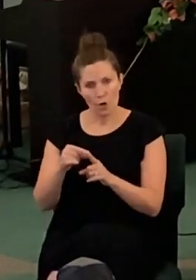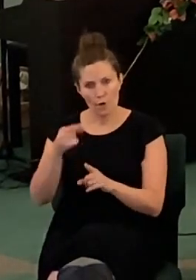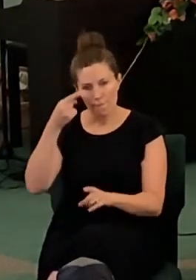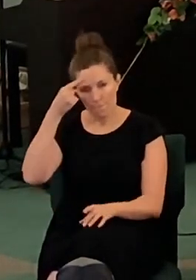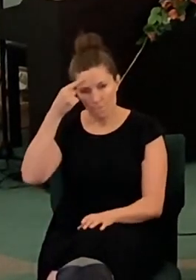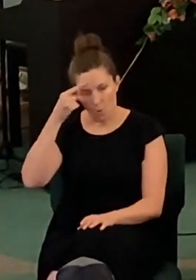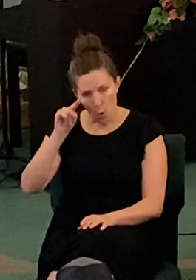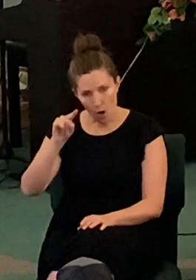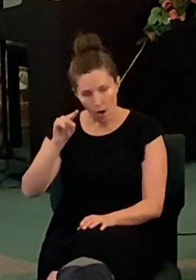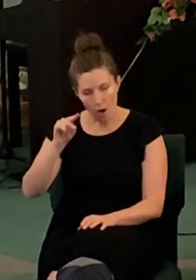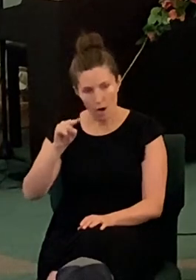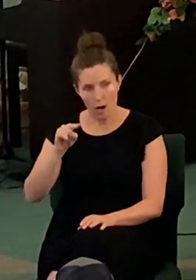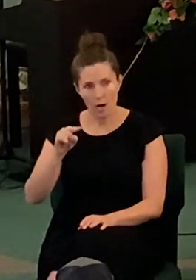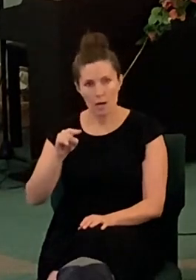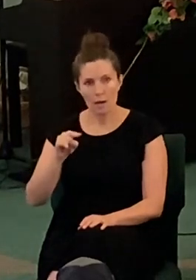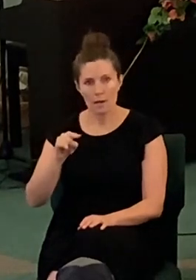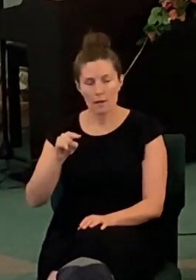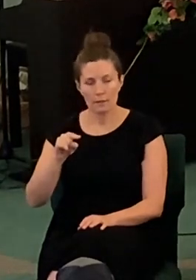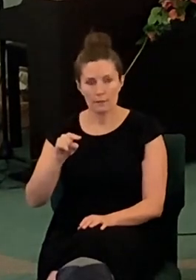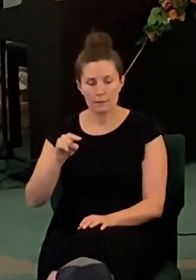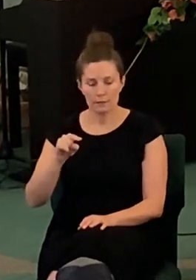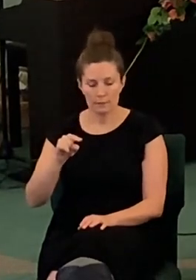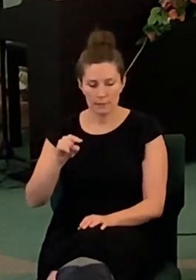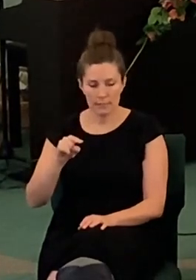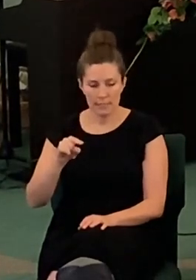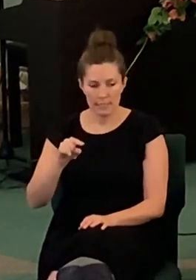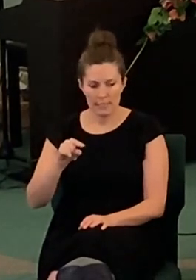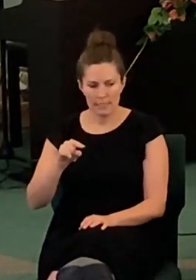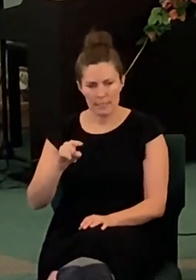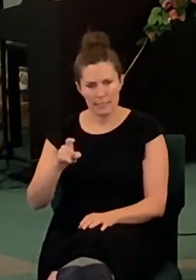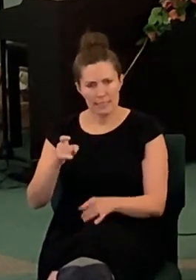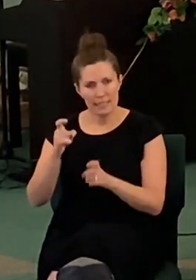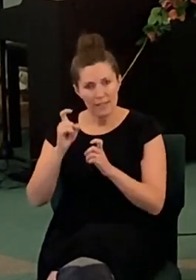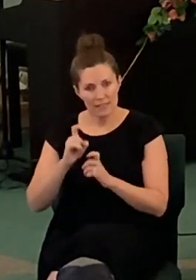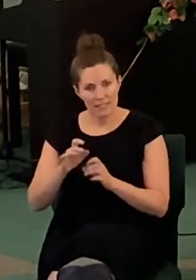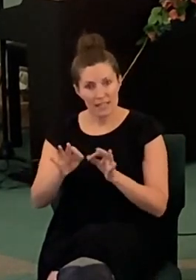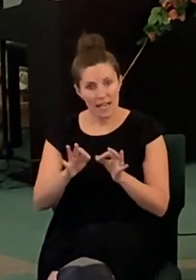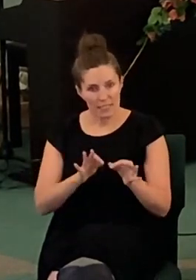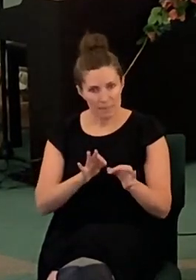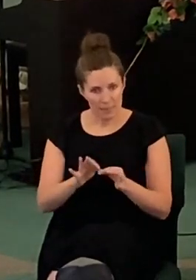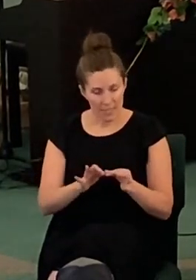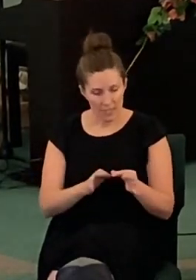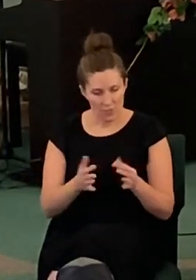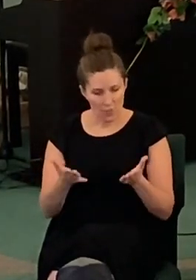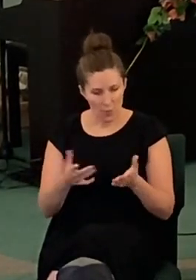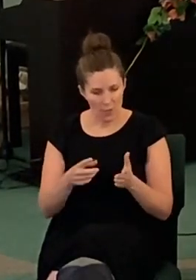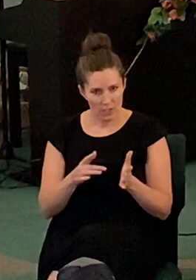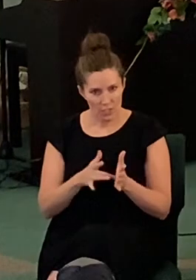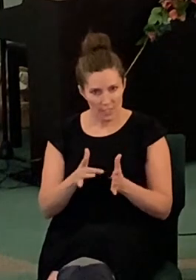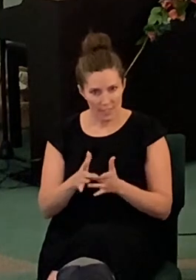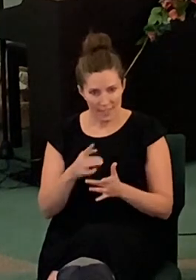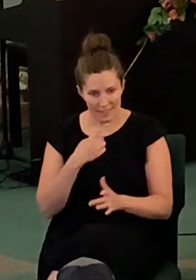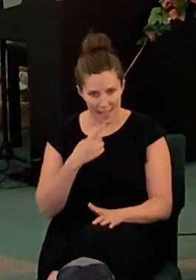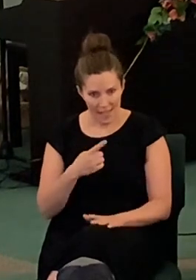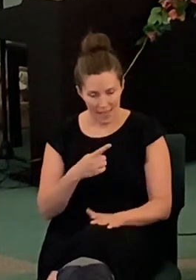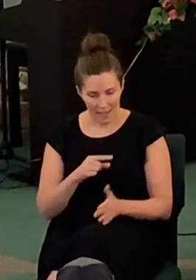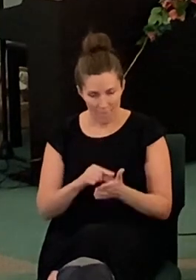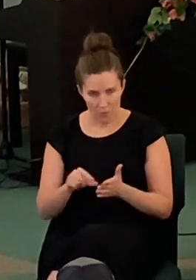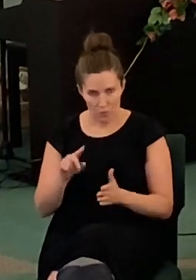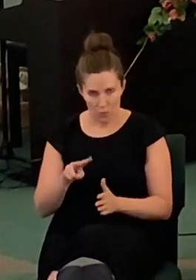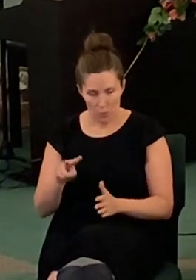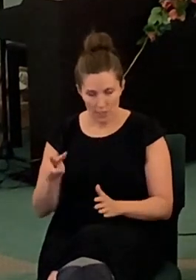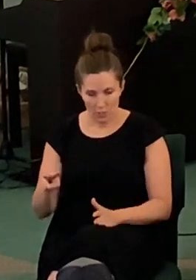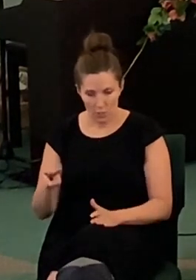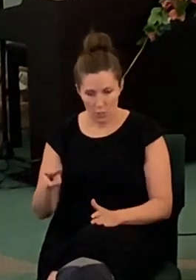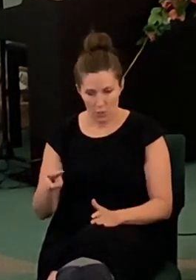the beginning of verse 23, at least in my translation, kind of gives us the explanation for what Jesus has just said in verse 22 about